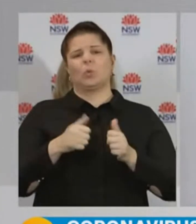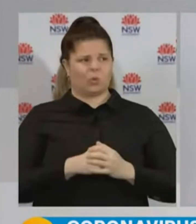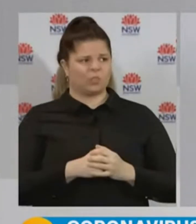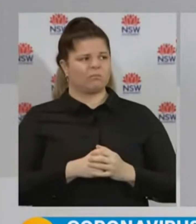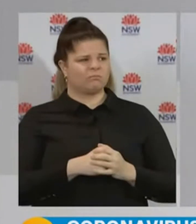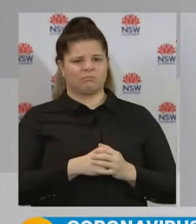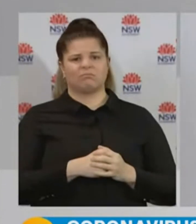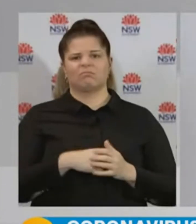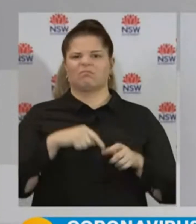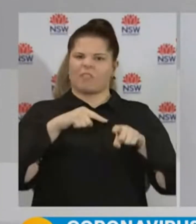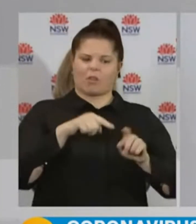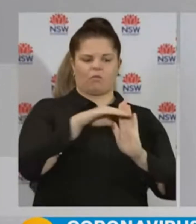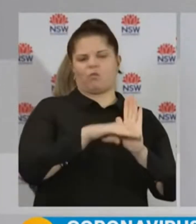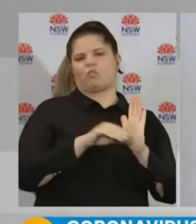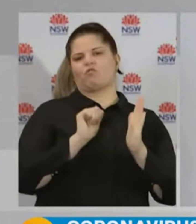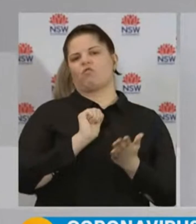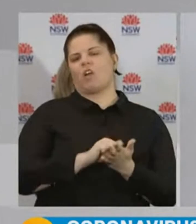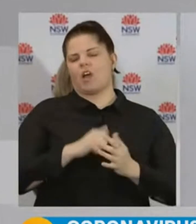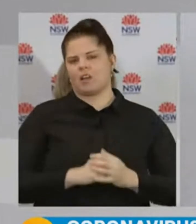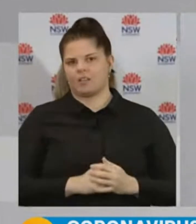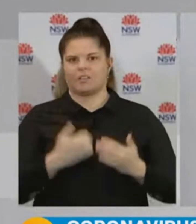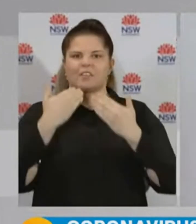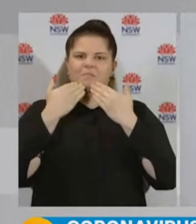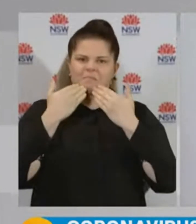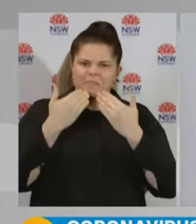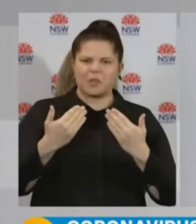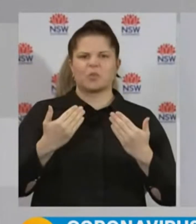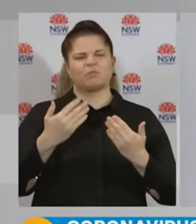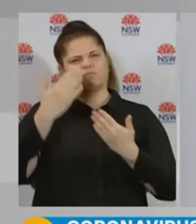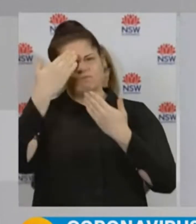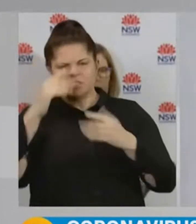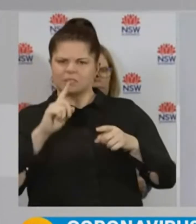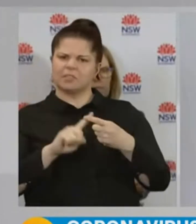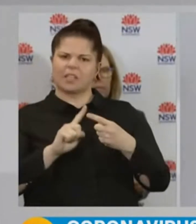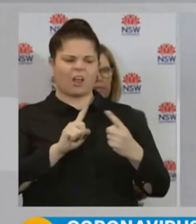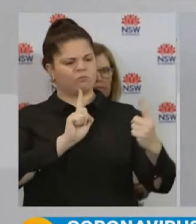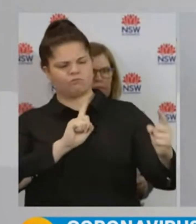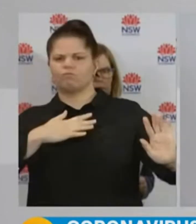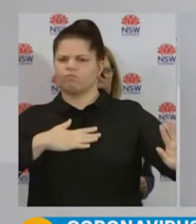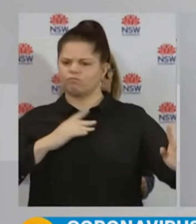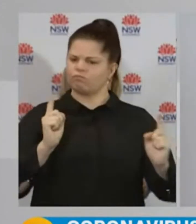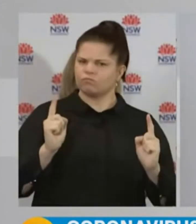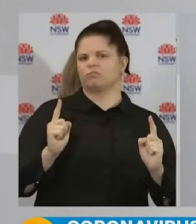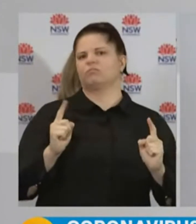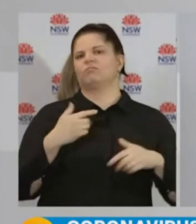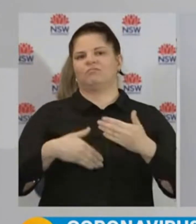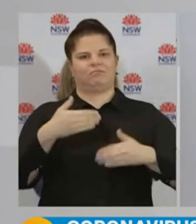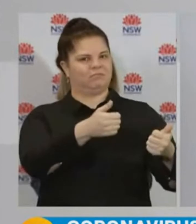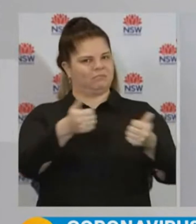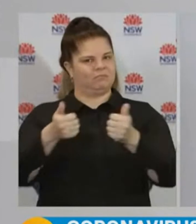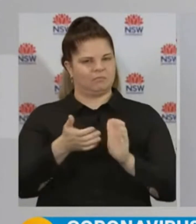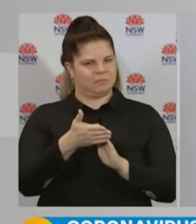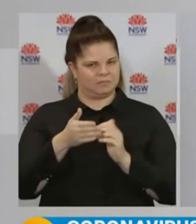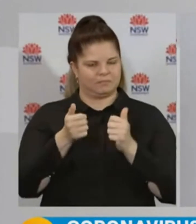thank everybody for respecting the new environment and also adapting to it. Overnight, there were nearly